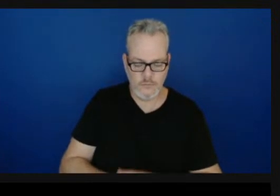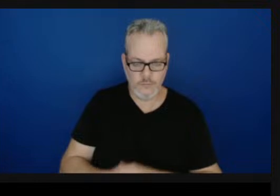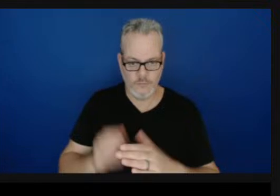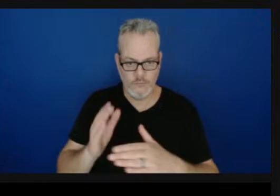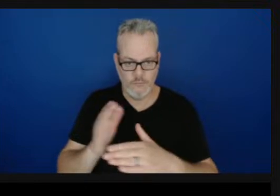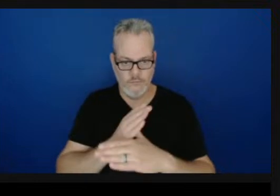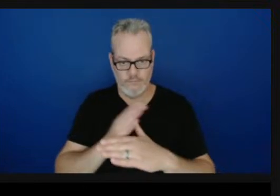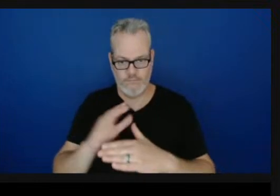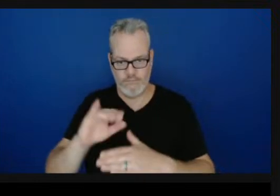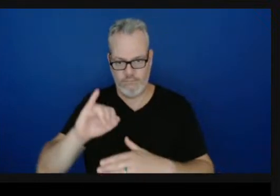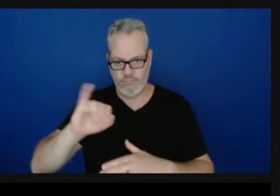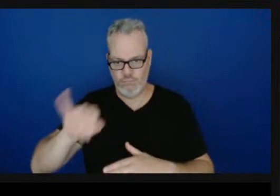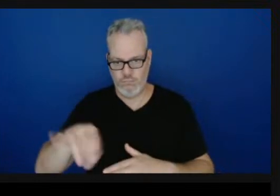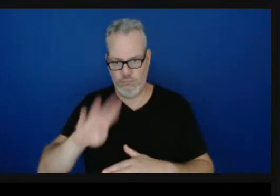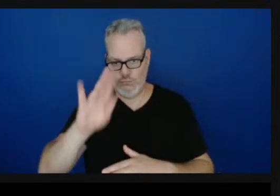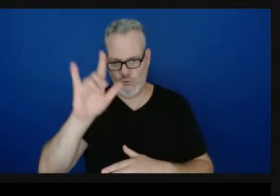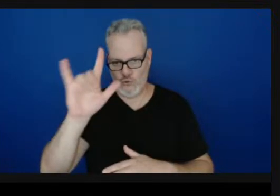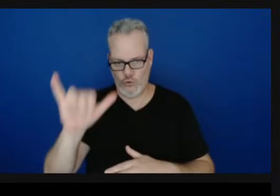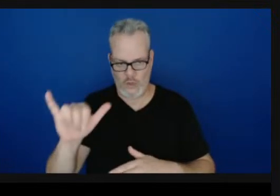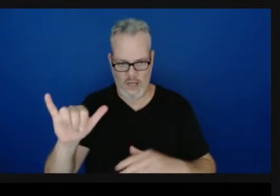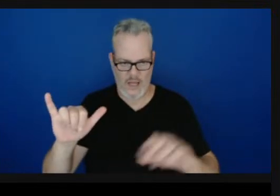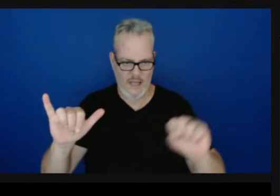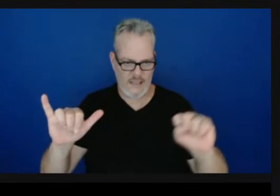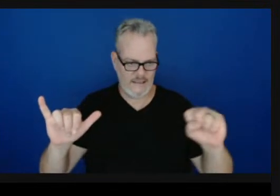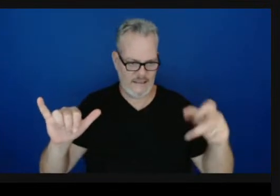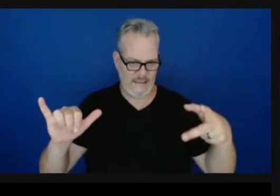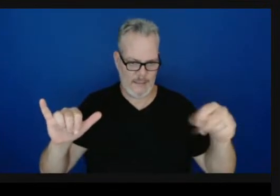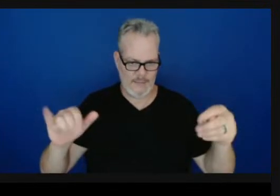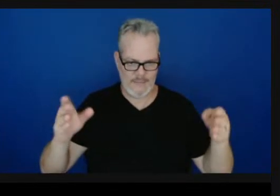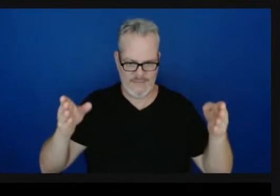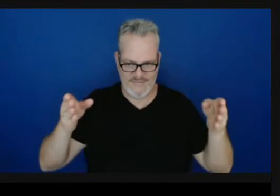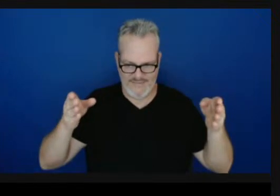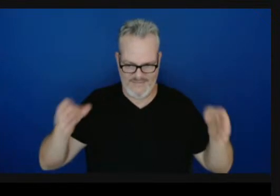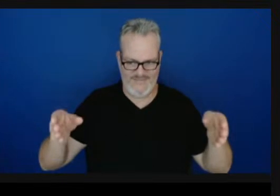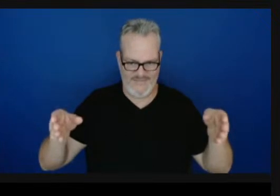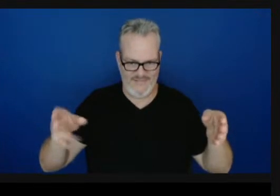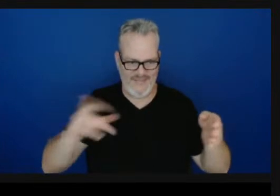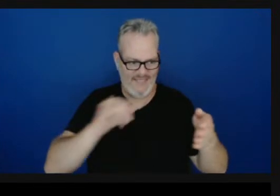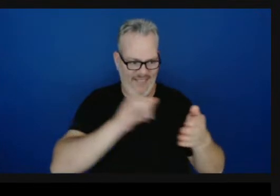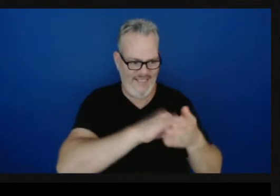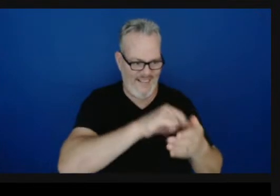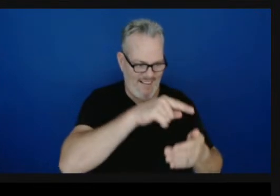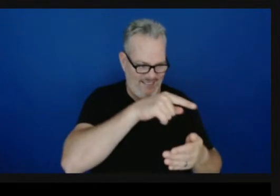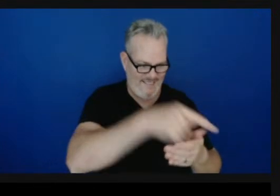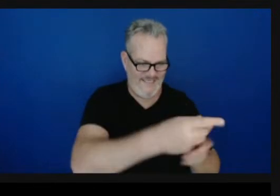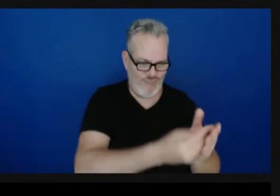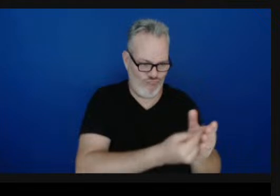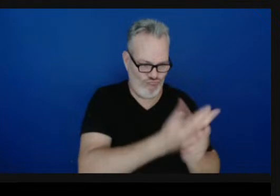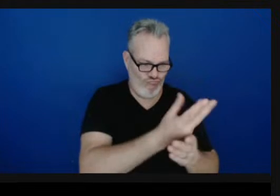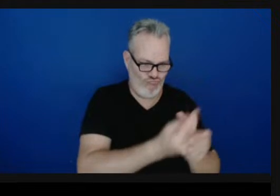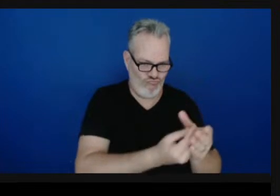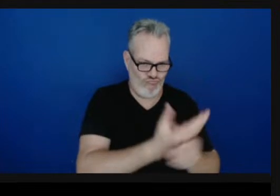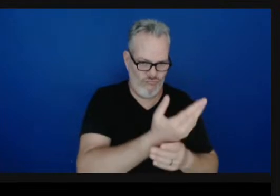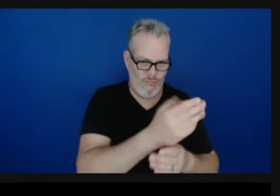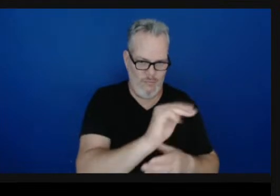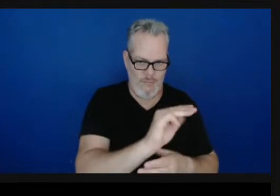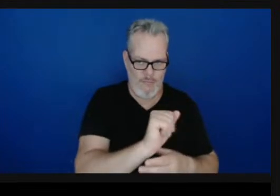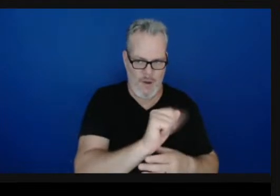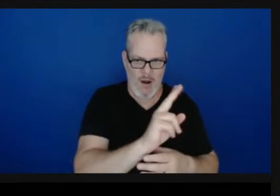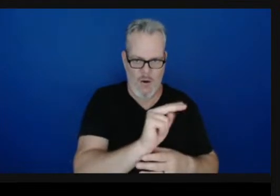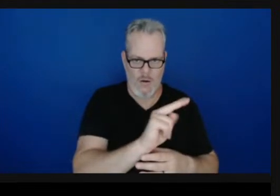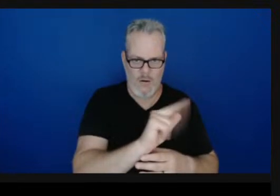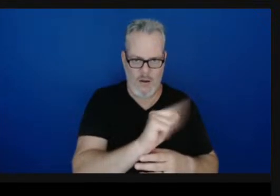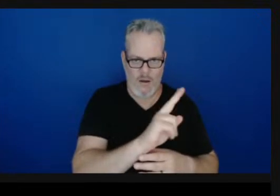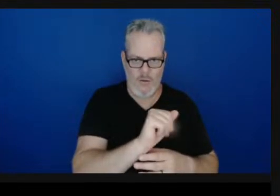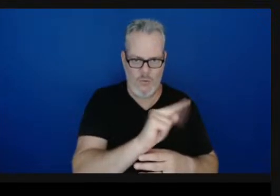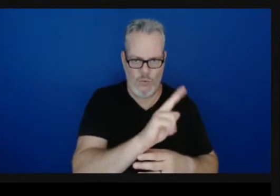September. So it's catching the July intrusion into Maunaloa, which I believe was the one that happened right here at the bend. I